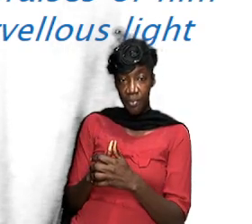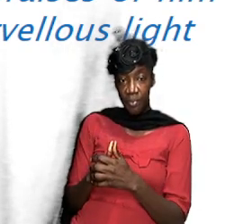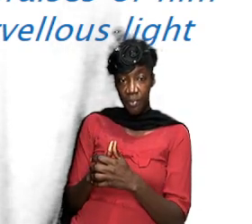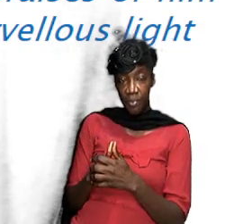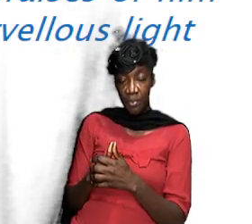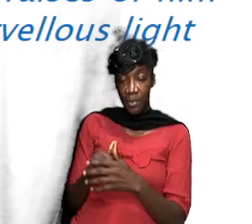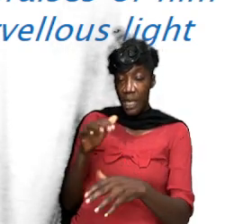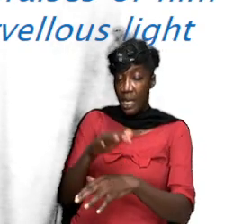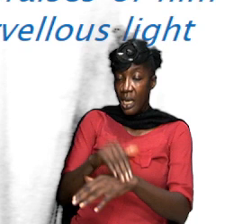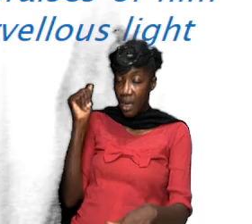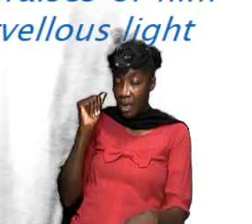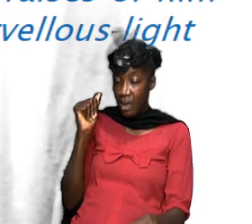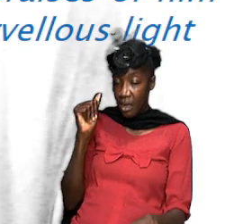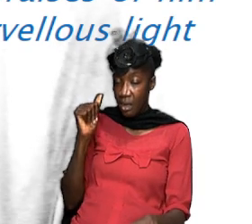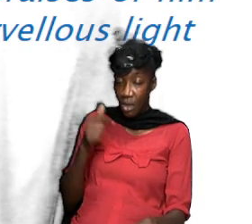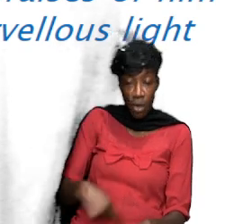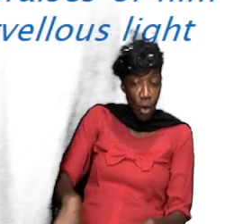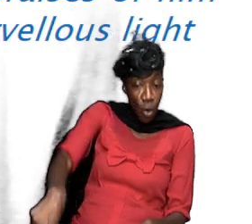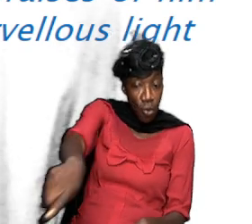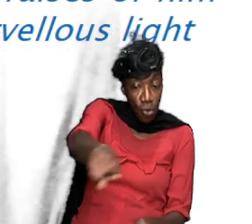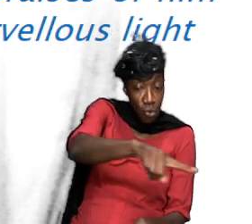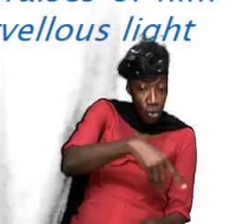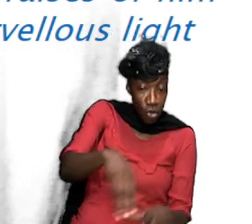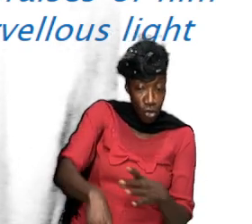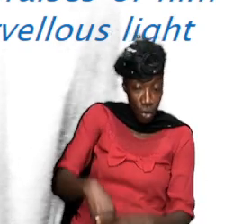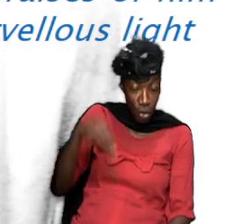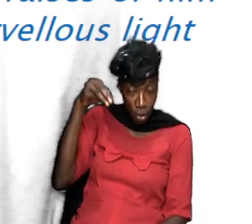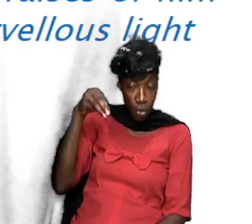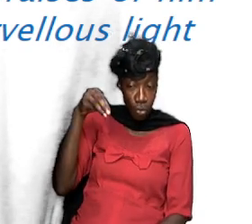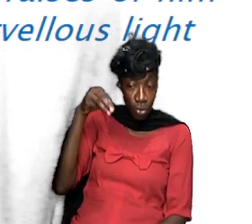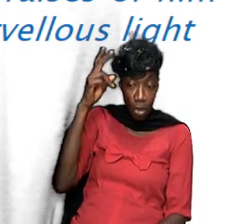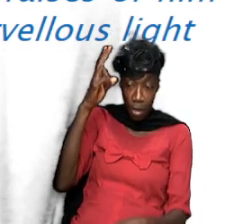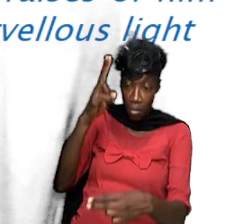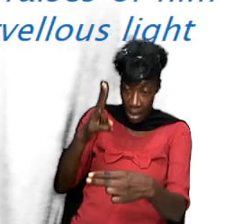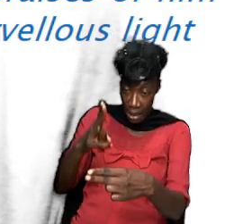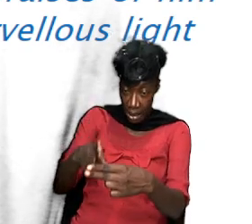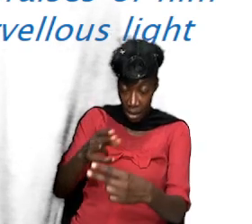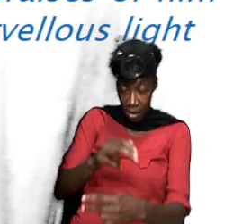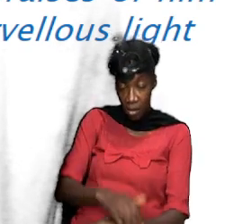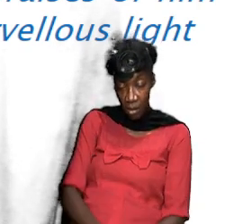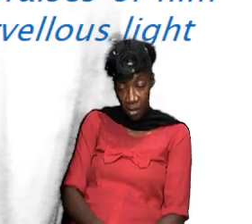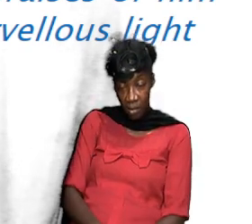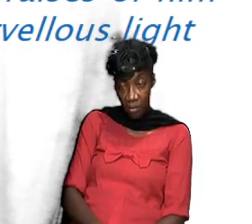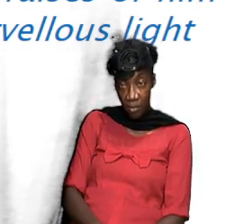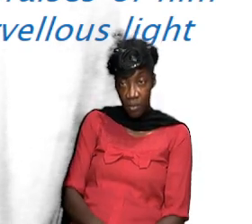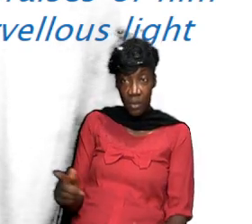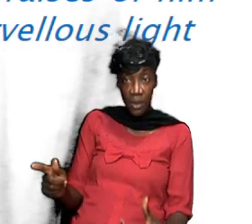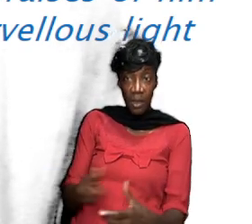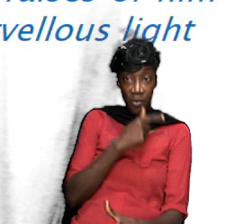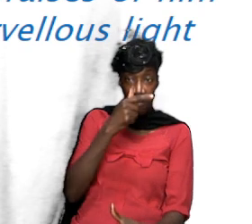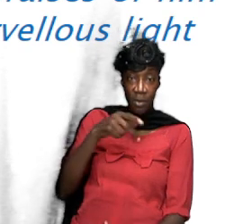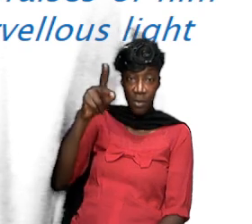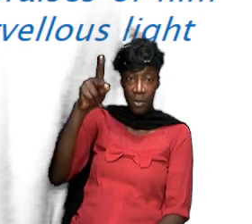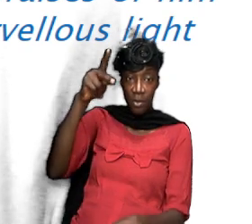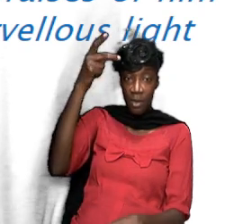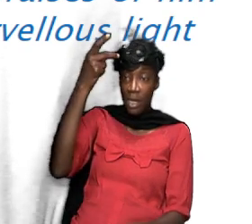He called us out. He called us by His name. 1 Peter 2 verse